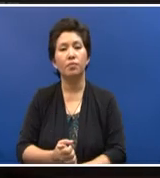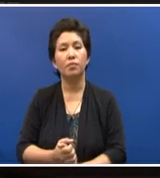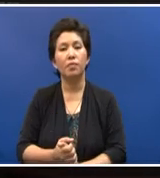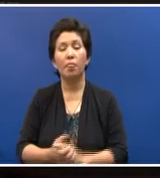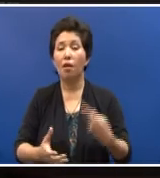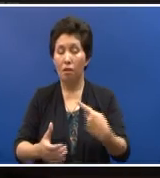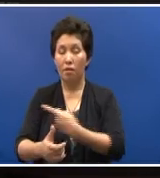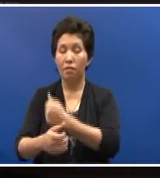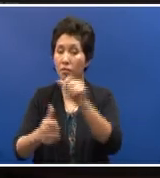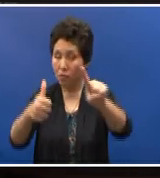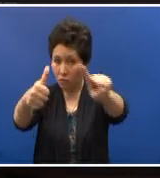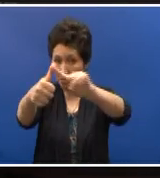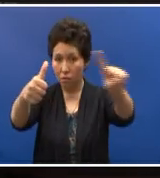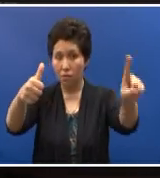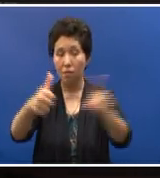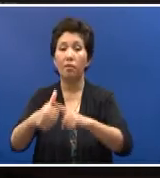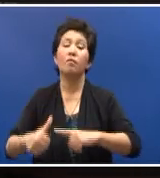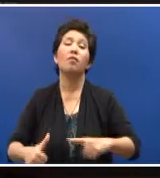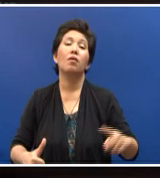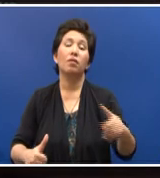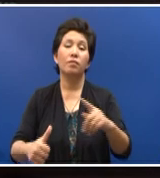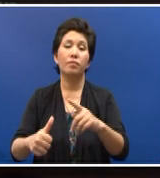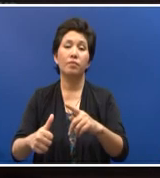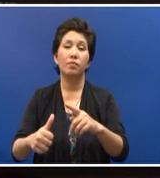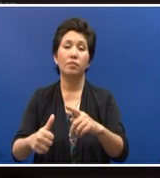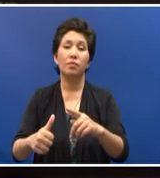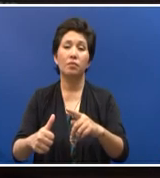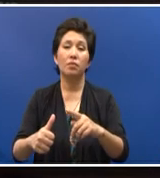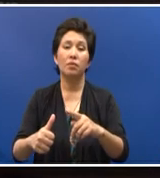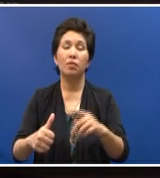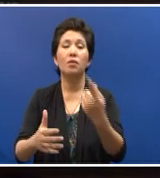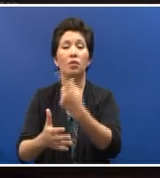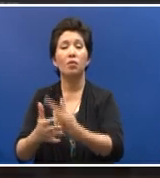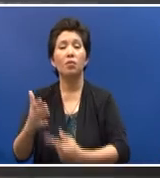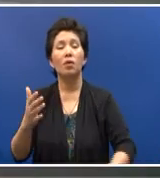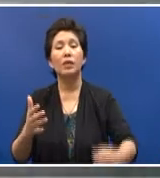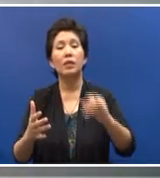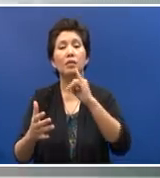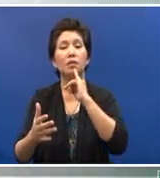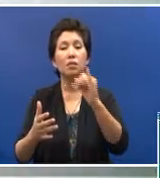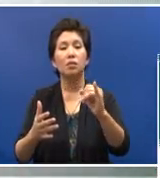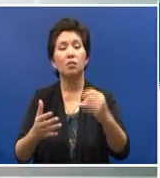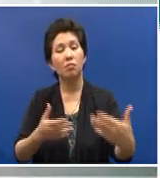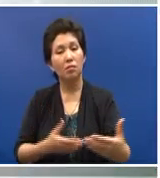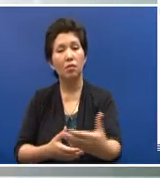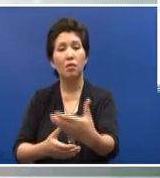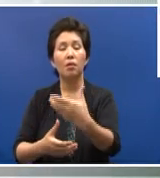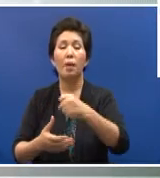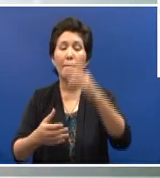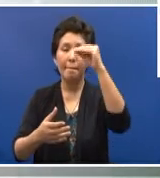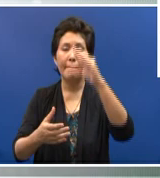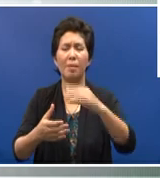Okay, first of all, before we go further for this topic, okay, let us think, what is the connection between